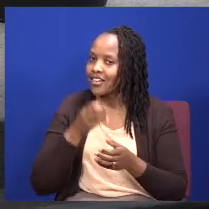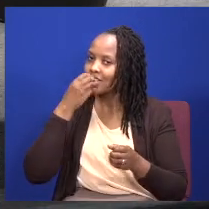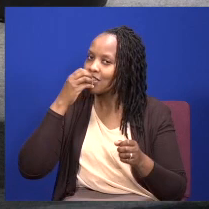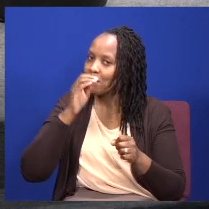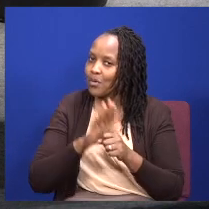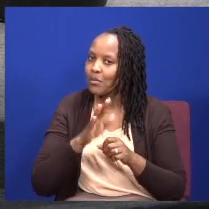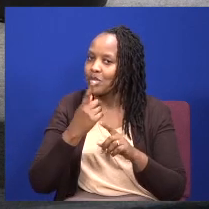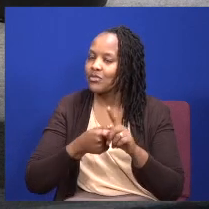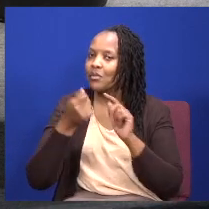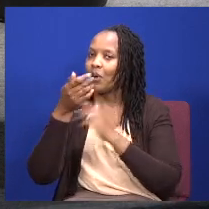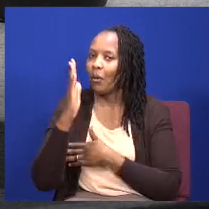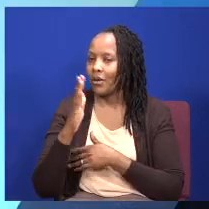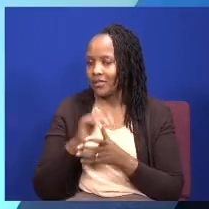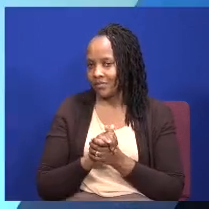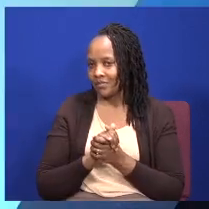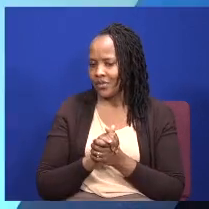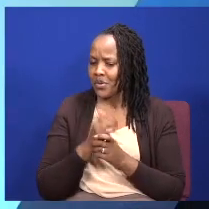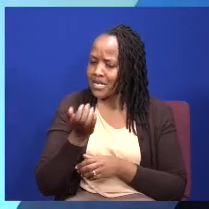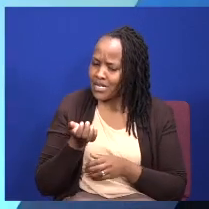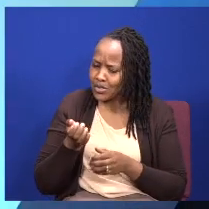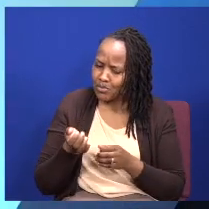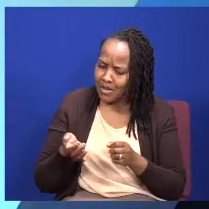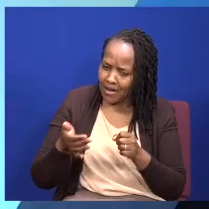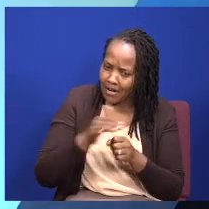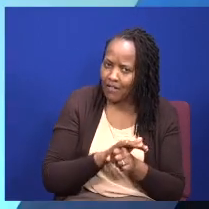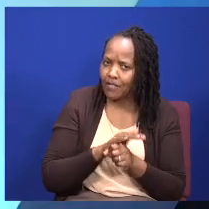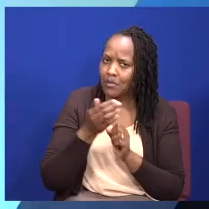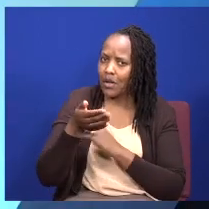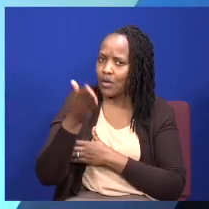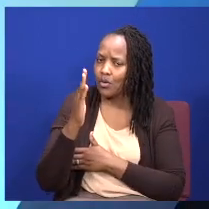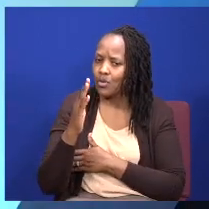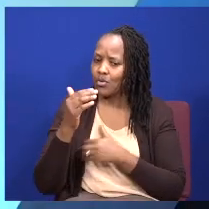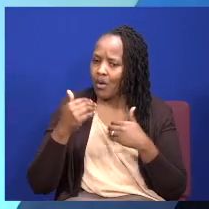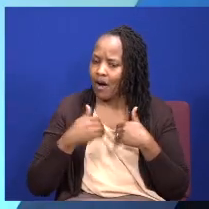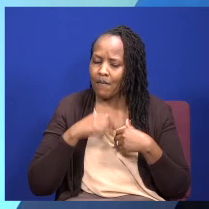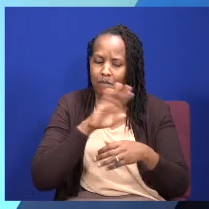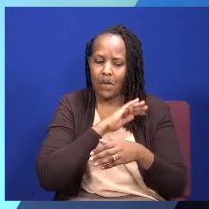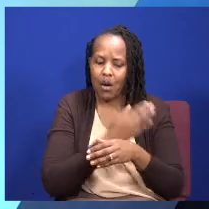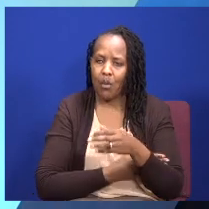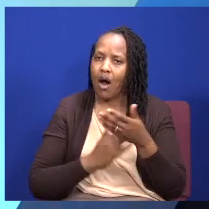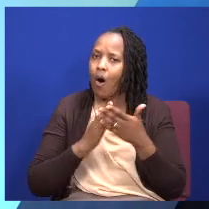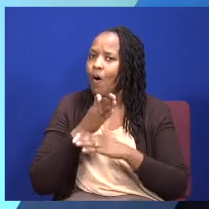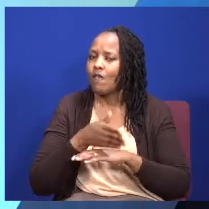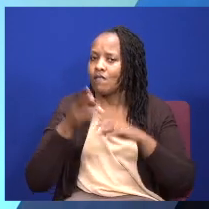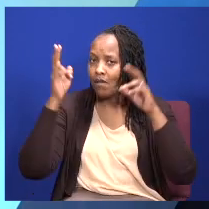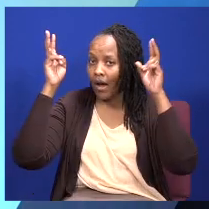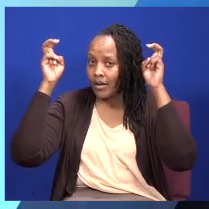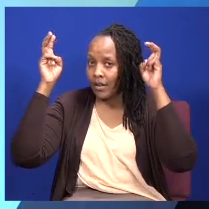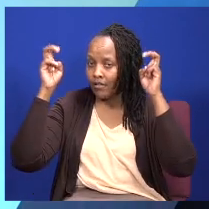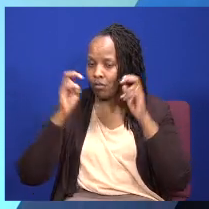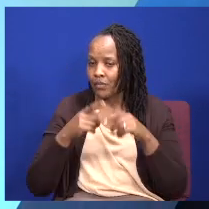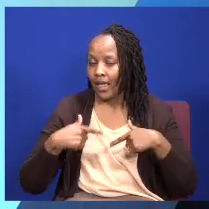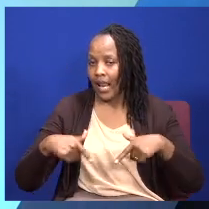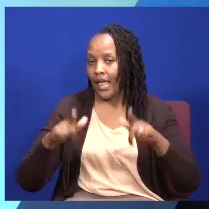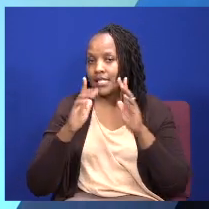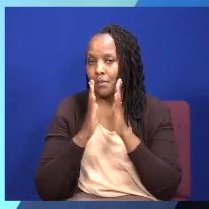God. So we need to be covered by God for us to have power over the evil one. So let's close our lesson today in prayer,